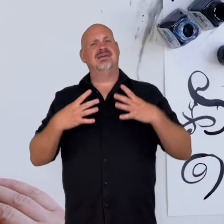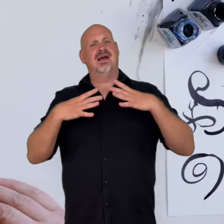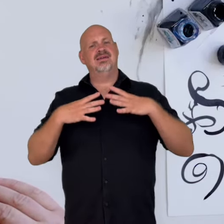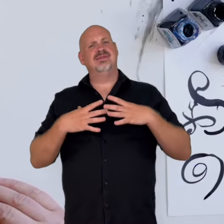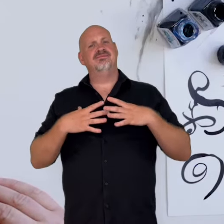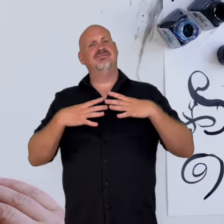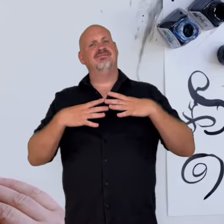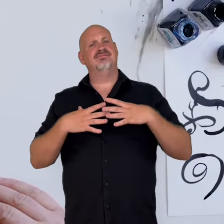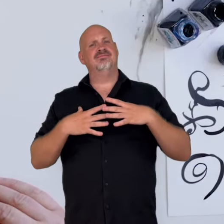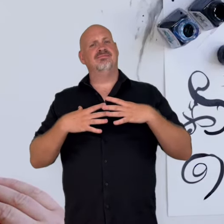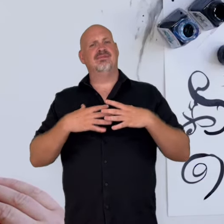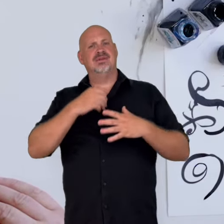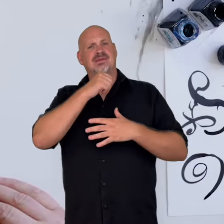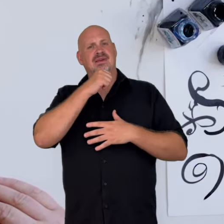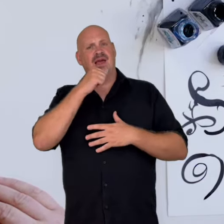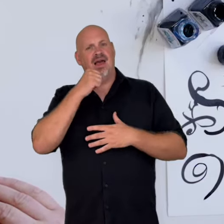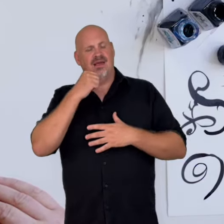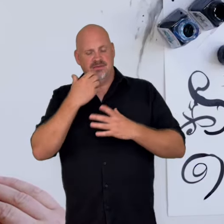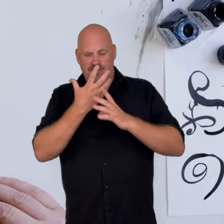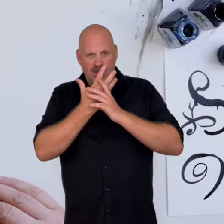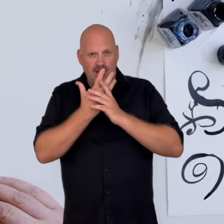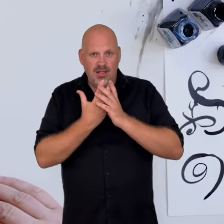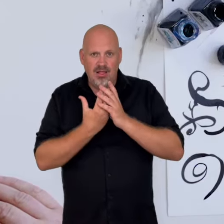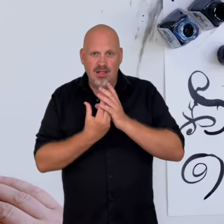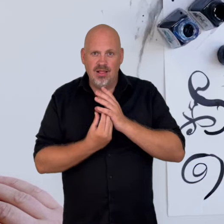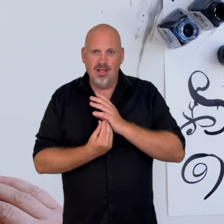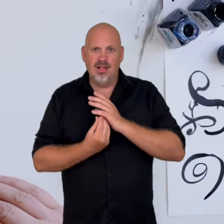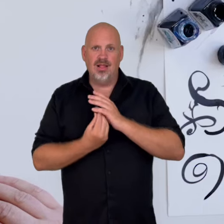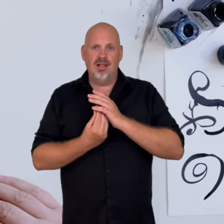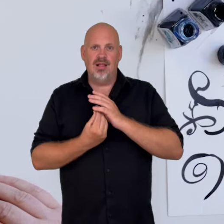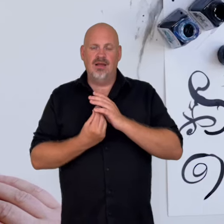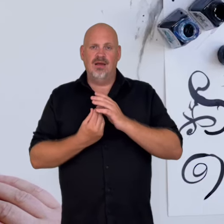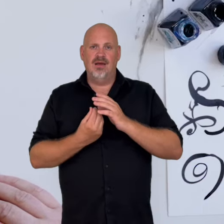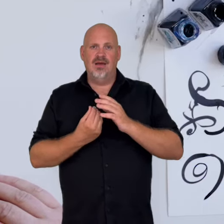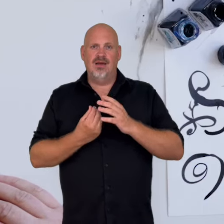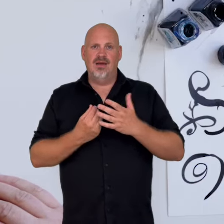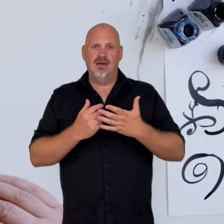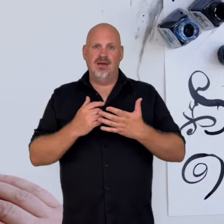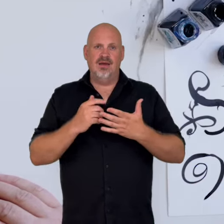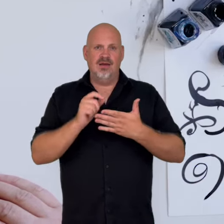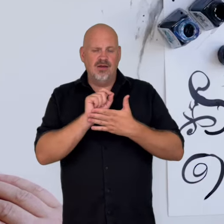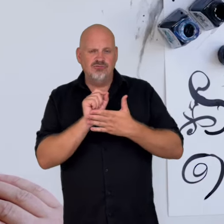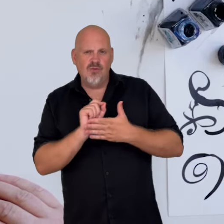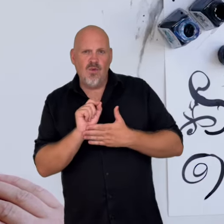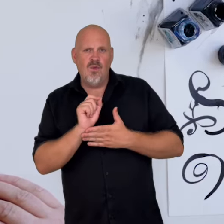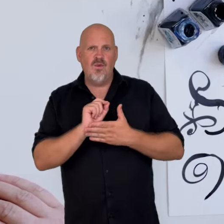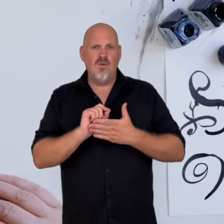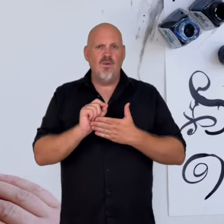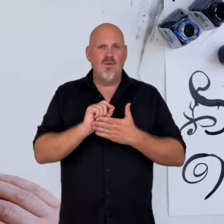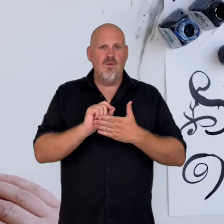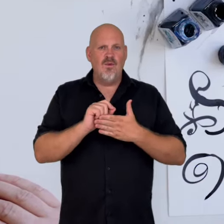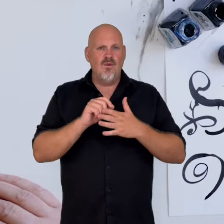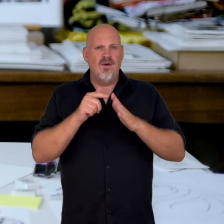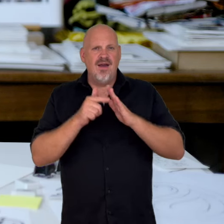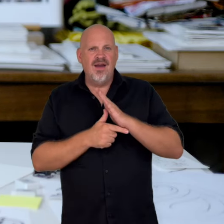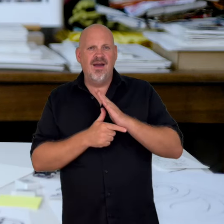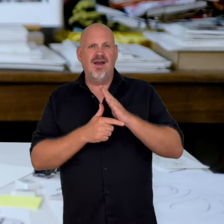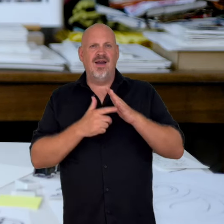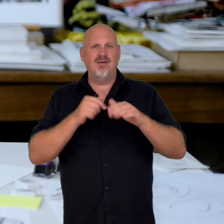predetermined simple teardrop shape, something so so complex in essence can be